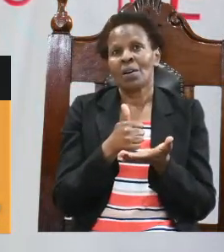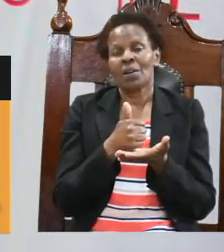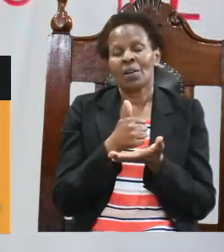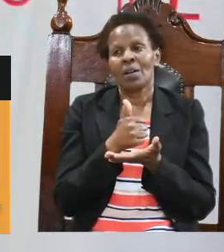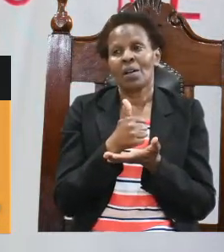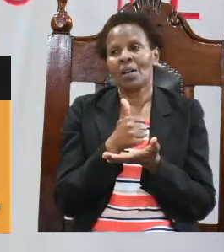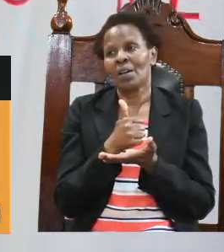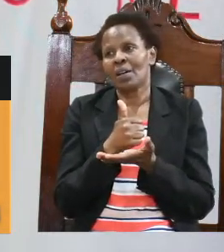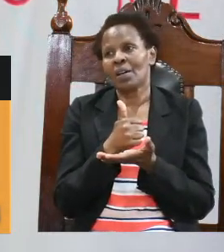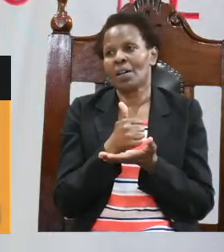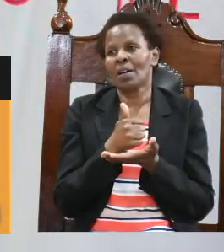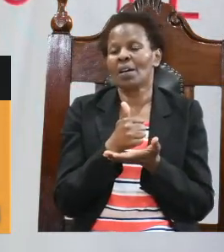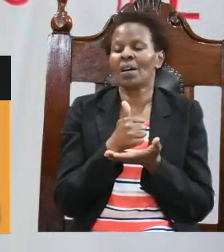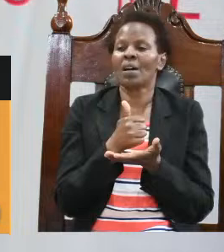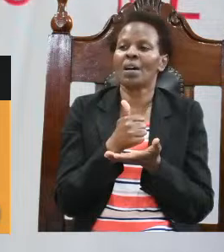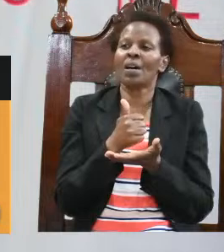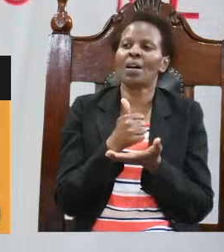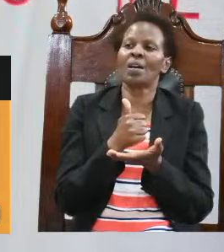Amen.